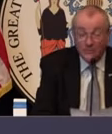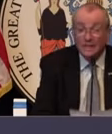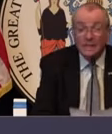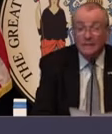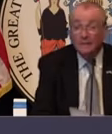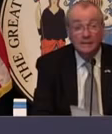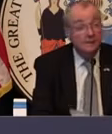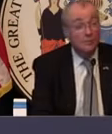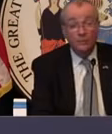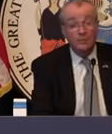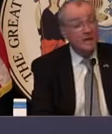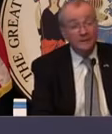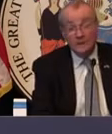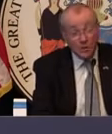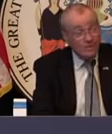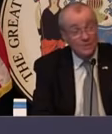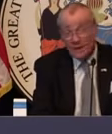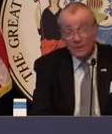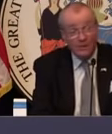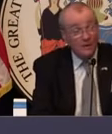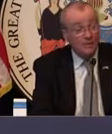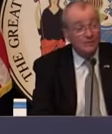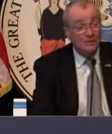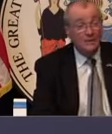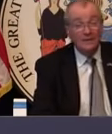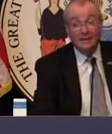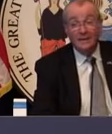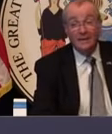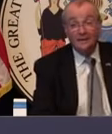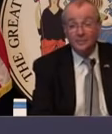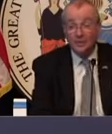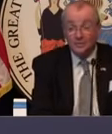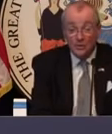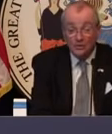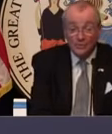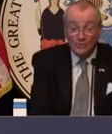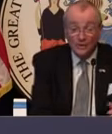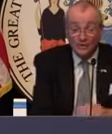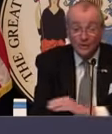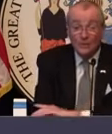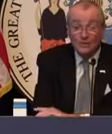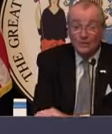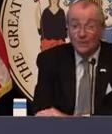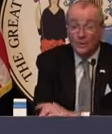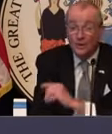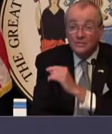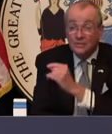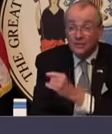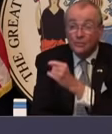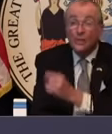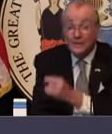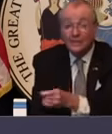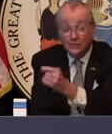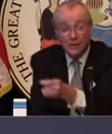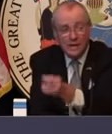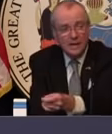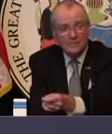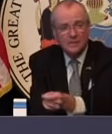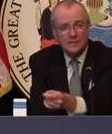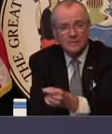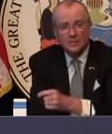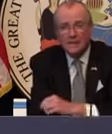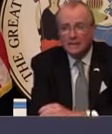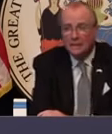our hospitals. Again, we've made an enormous amount of progress, but folks, 241 folks went into